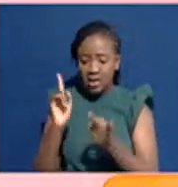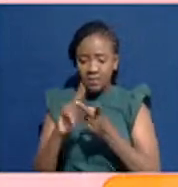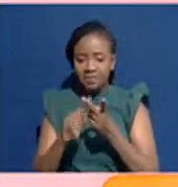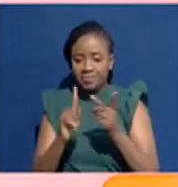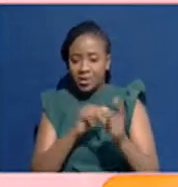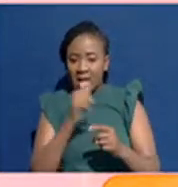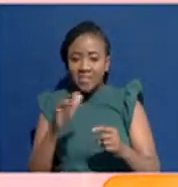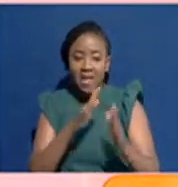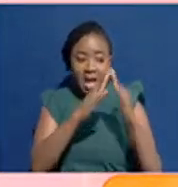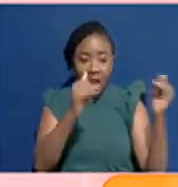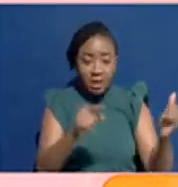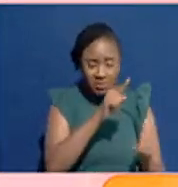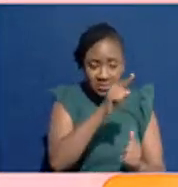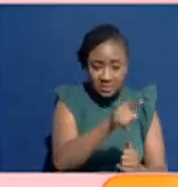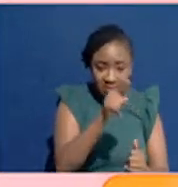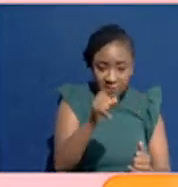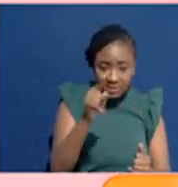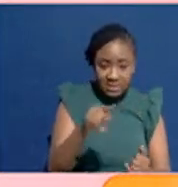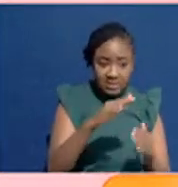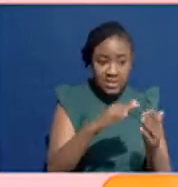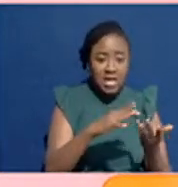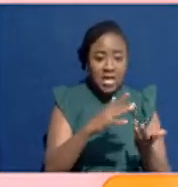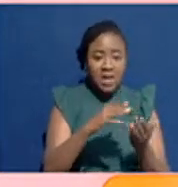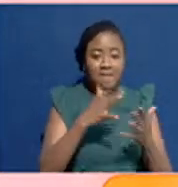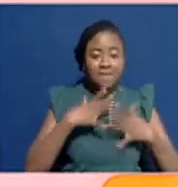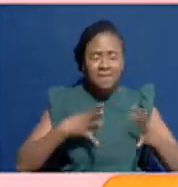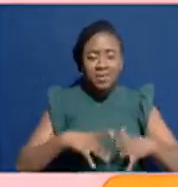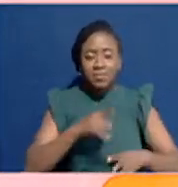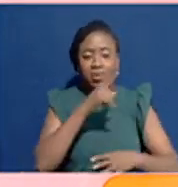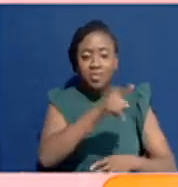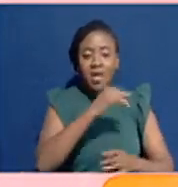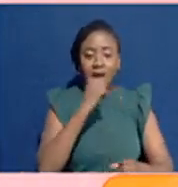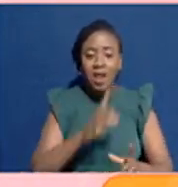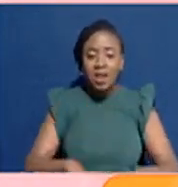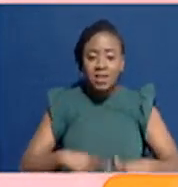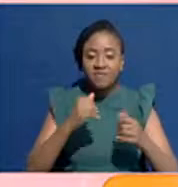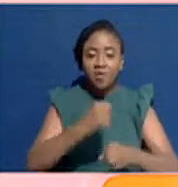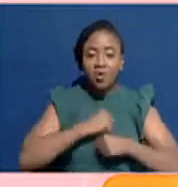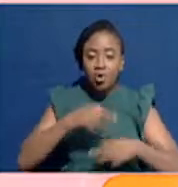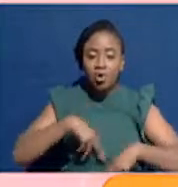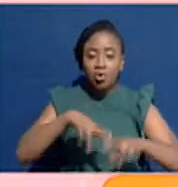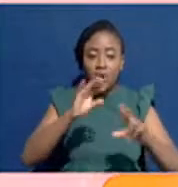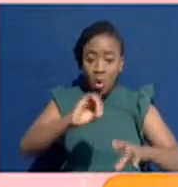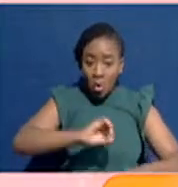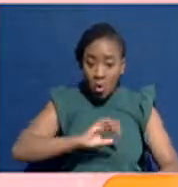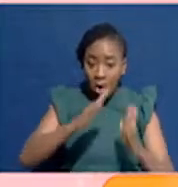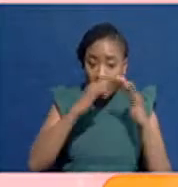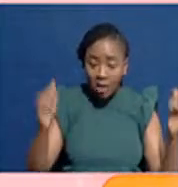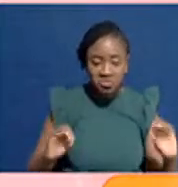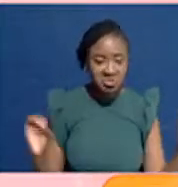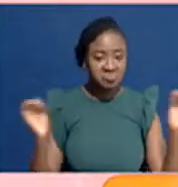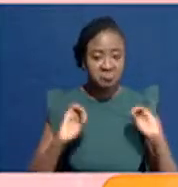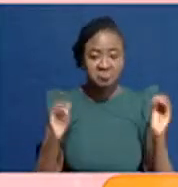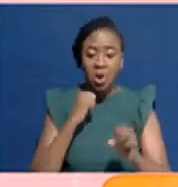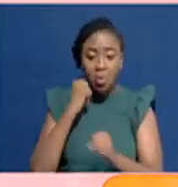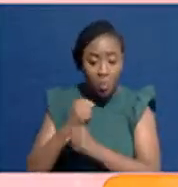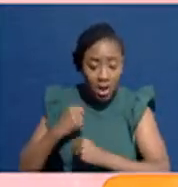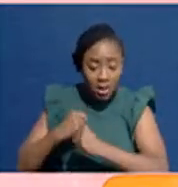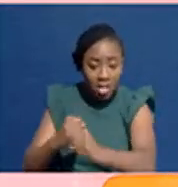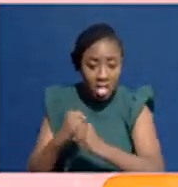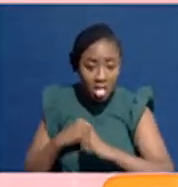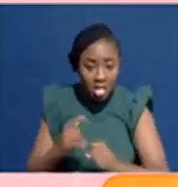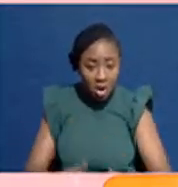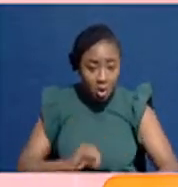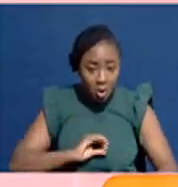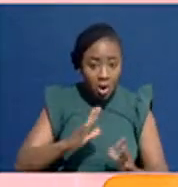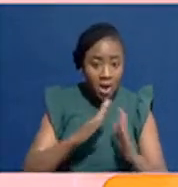the rentals, the rental income. Most of those people on Gong Road do not own homes. They are on those rental